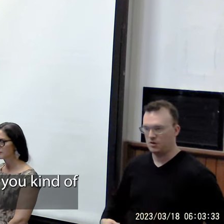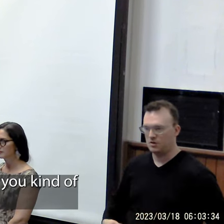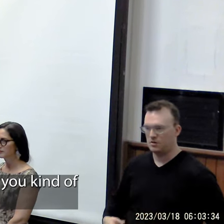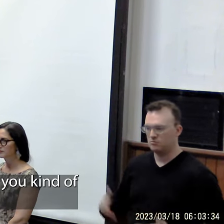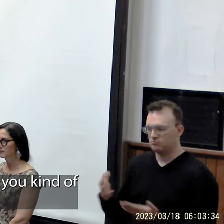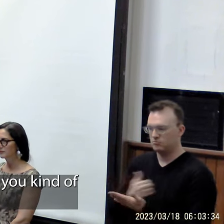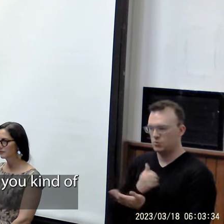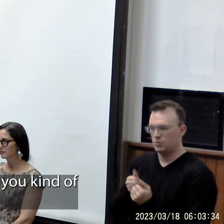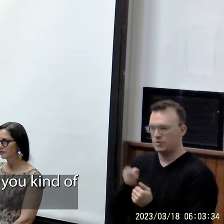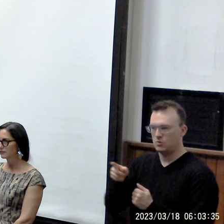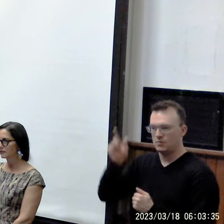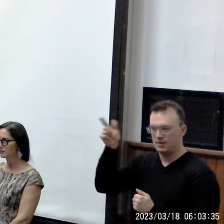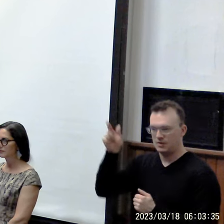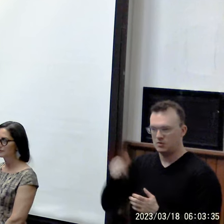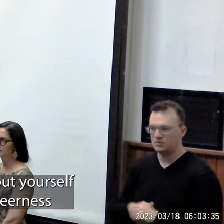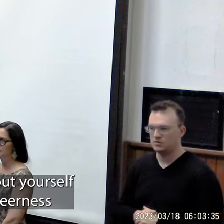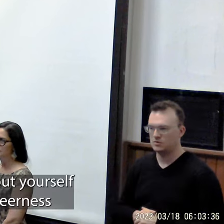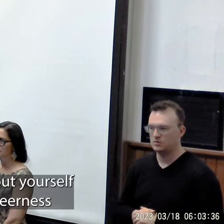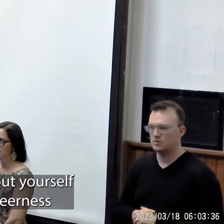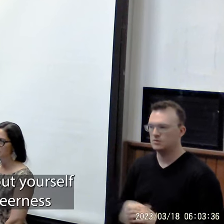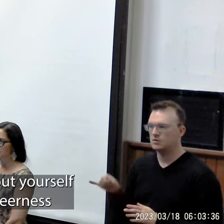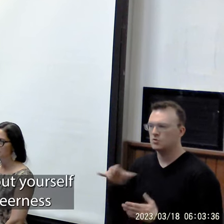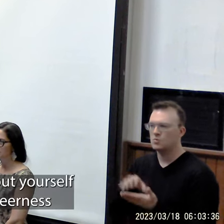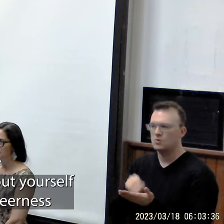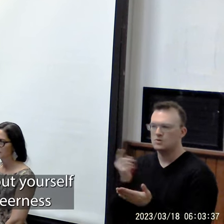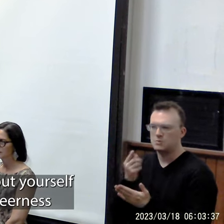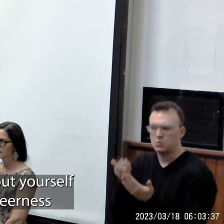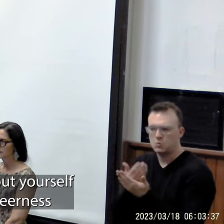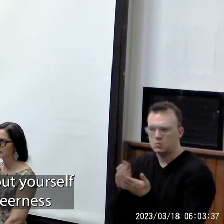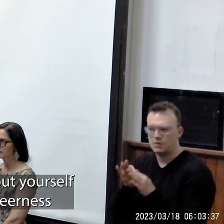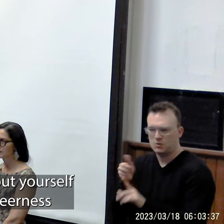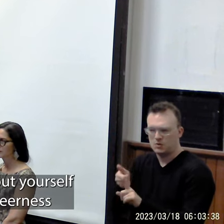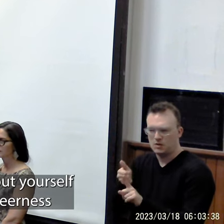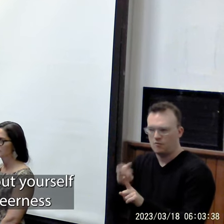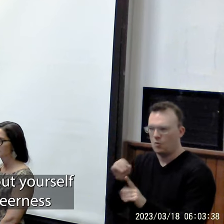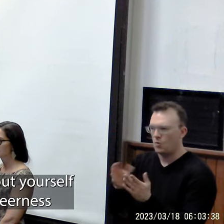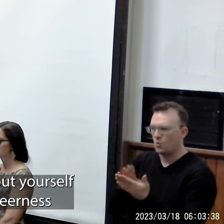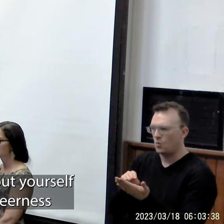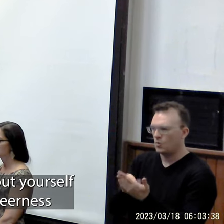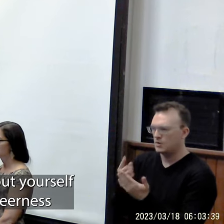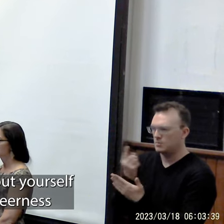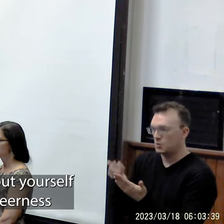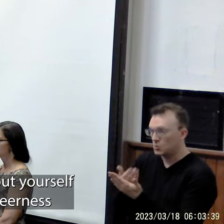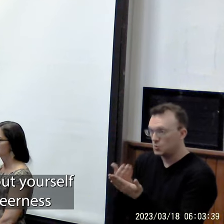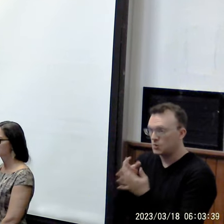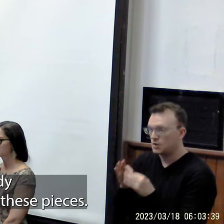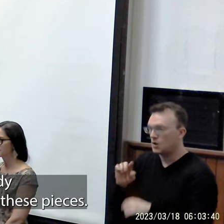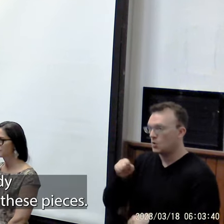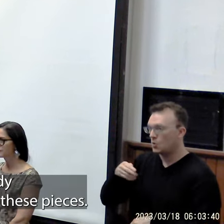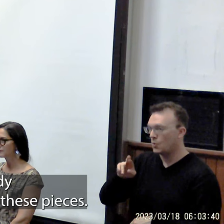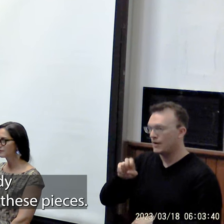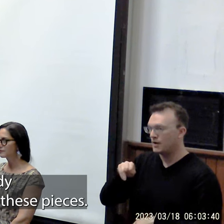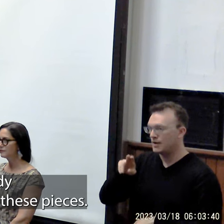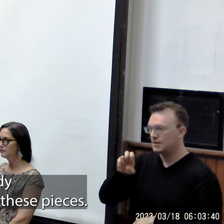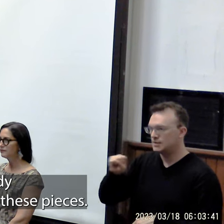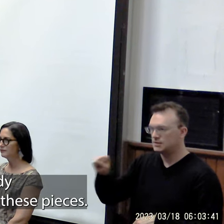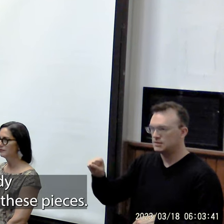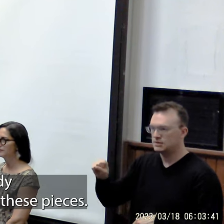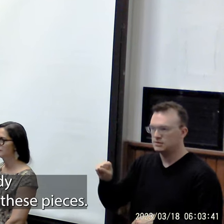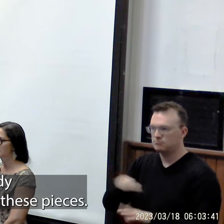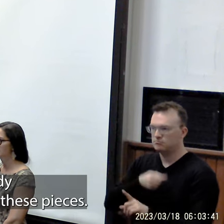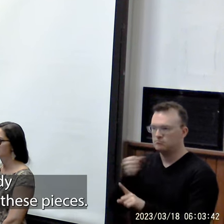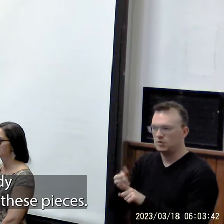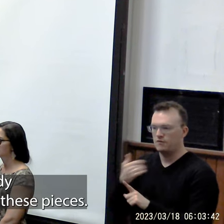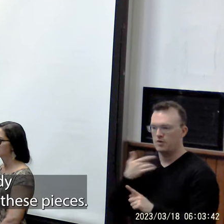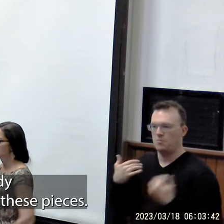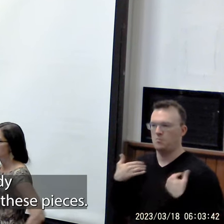take with you afterwards, like you kind of learn something new about yourself or you learn something new about queerness that just kind of like felt in